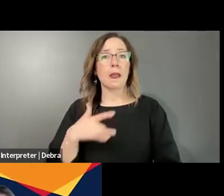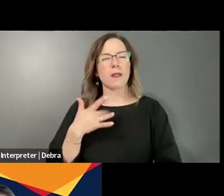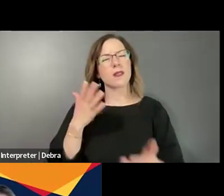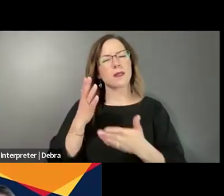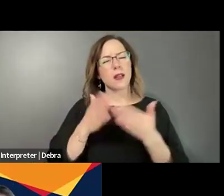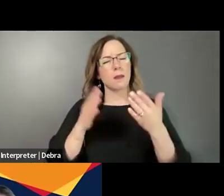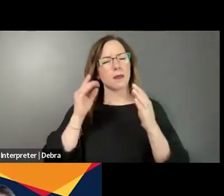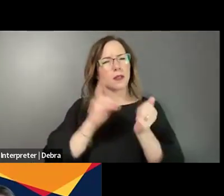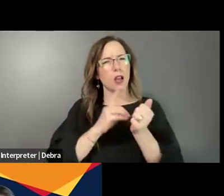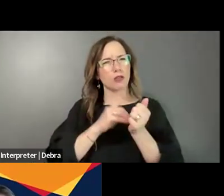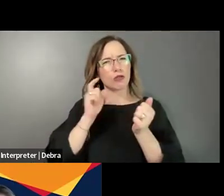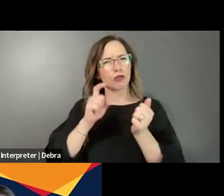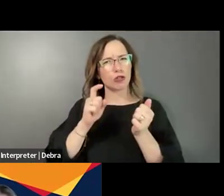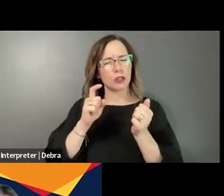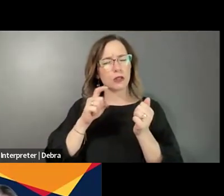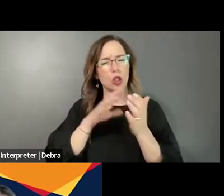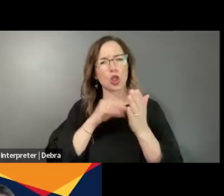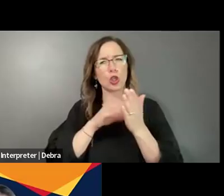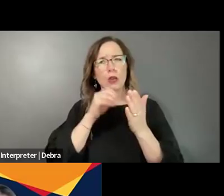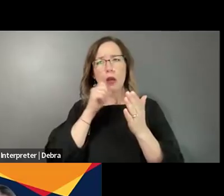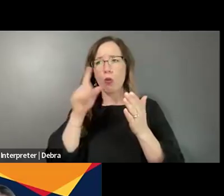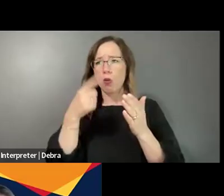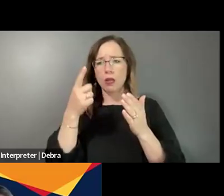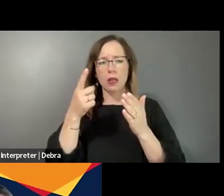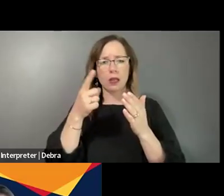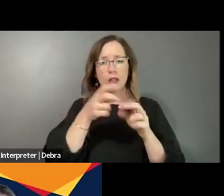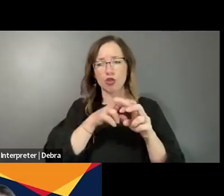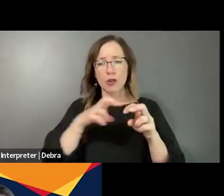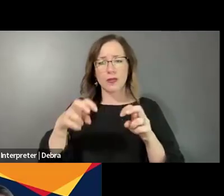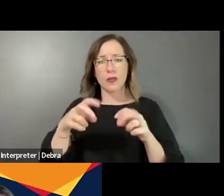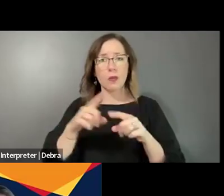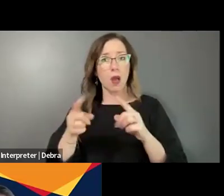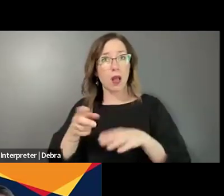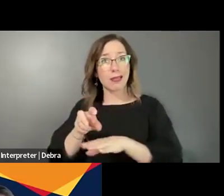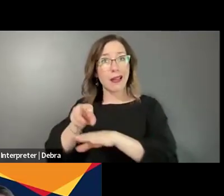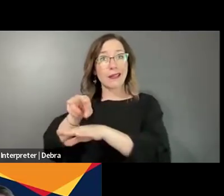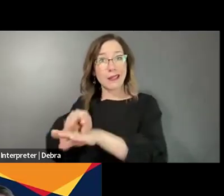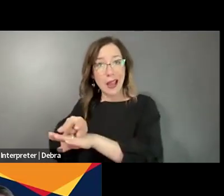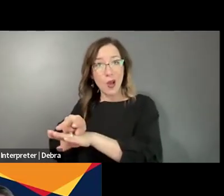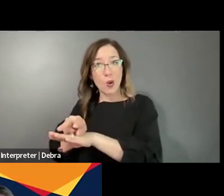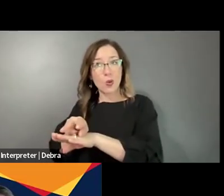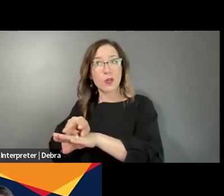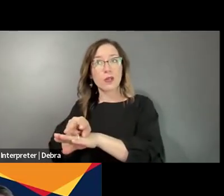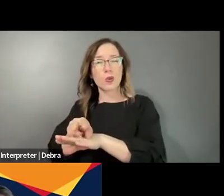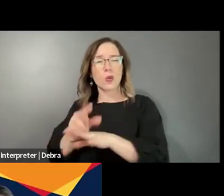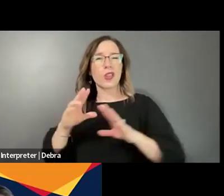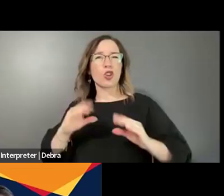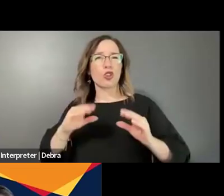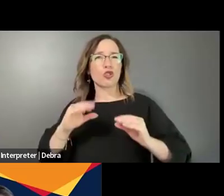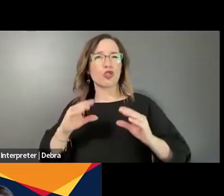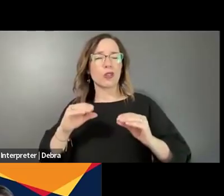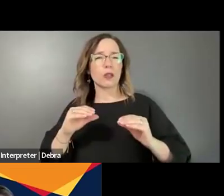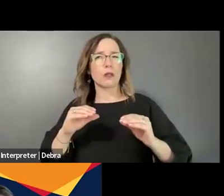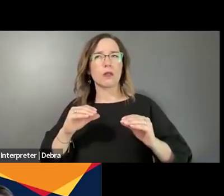be educated on not just the transfers, just laying on the table, to have a table with some type of cushion on it in